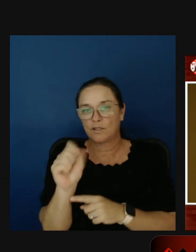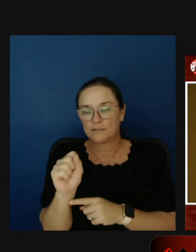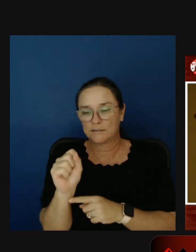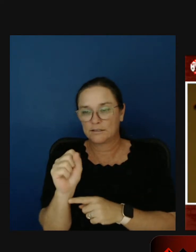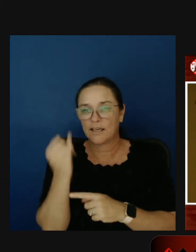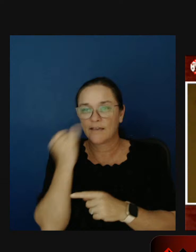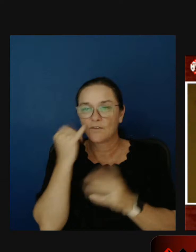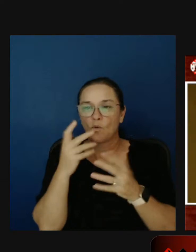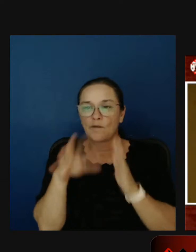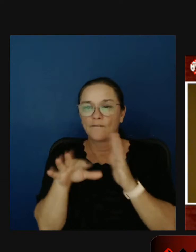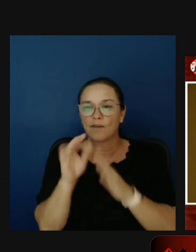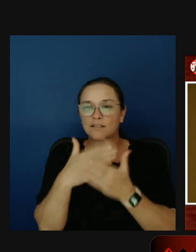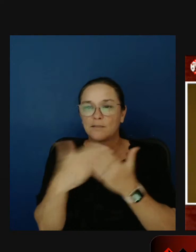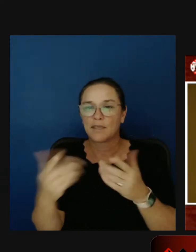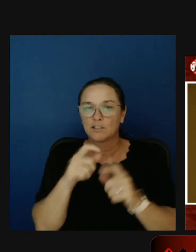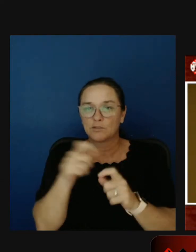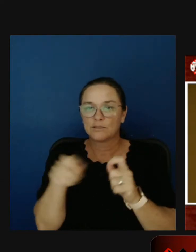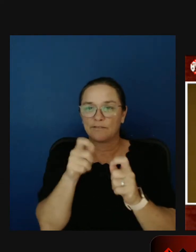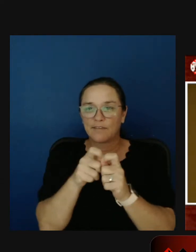specific.